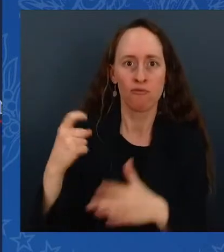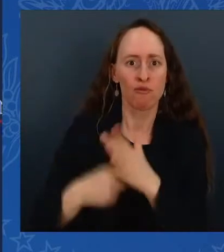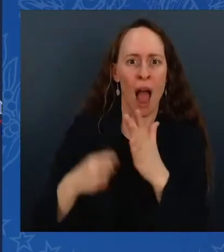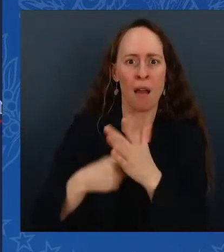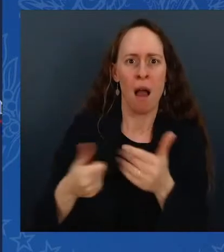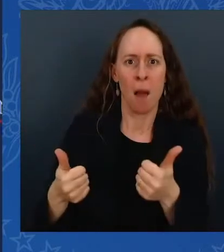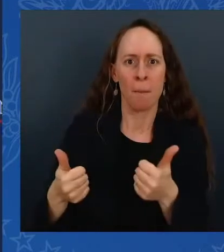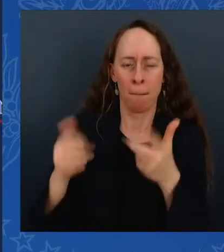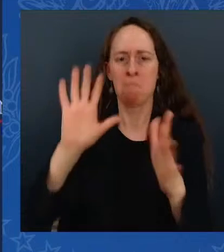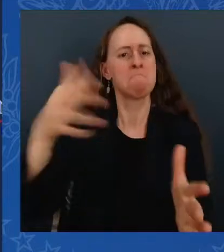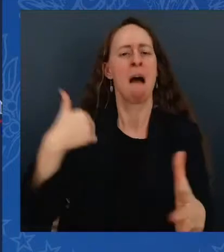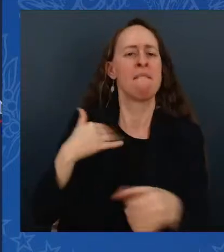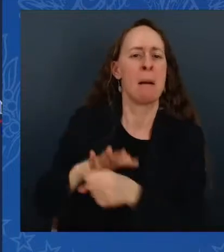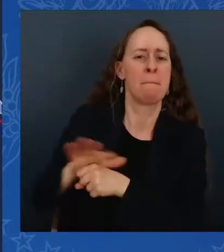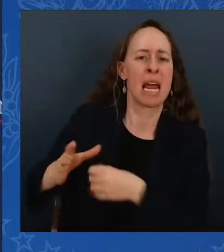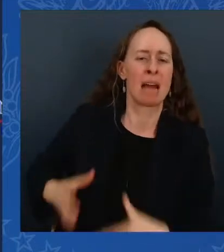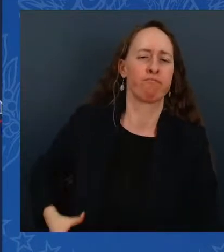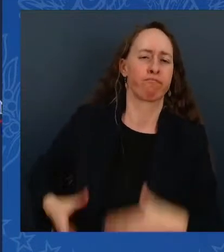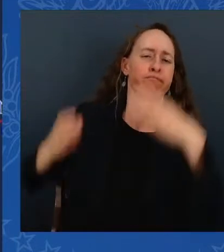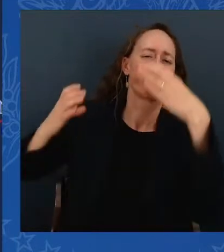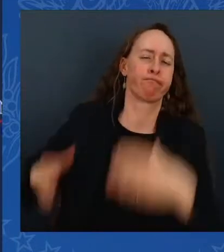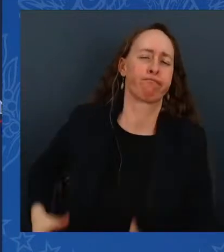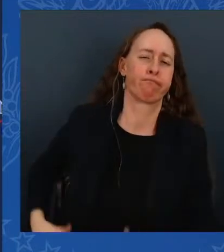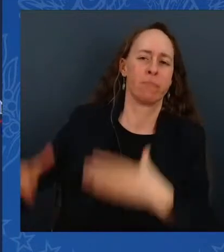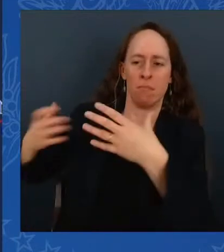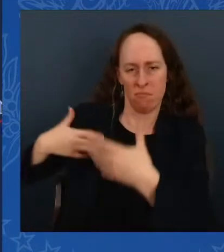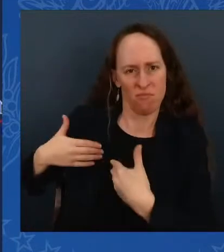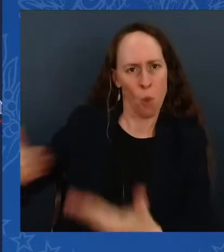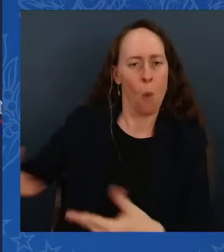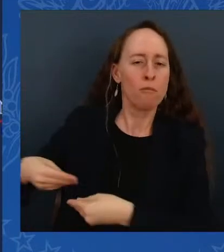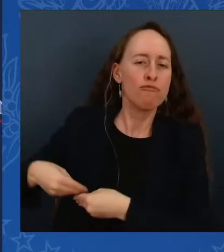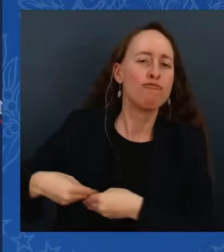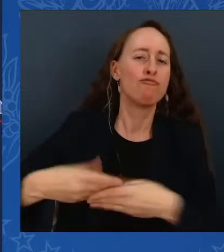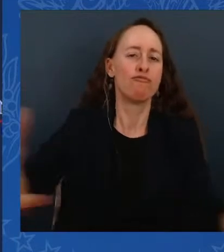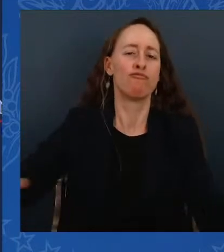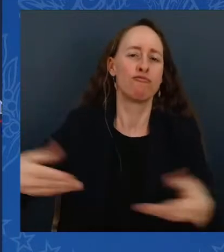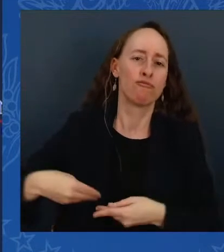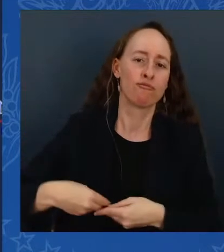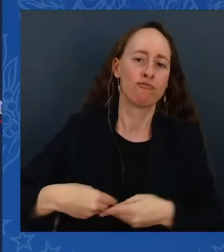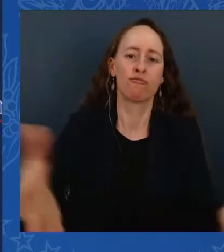to $3.22, lower than before the invasion.